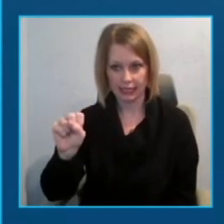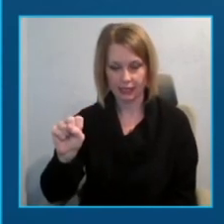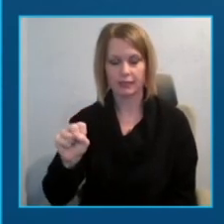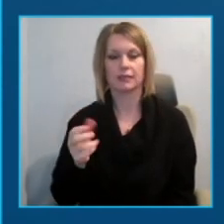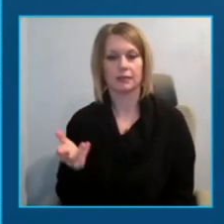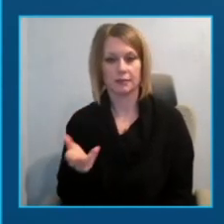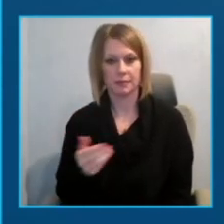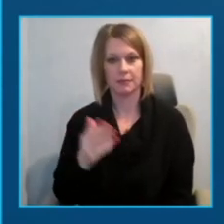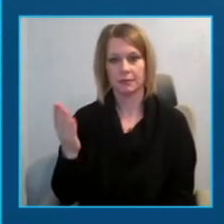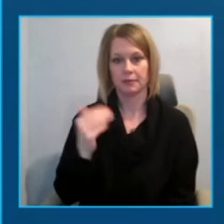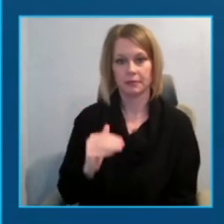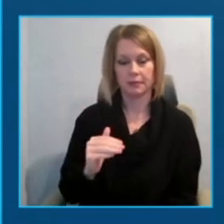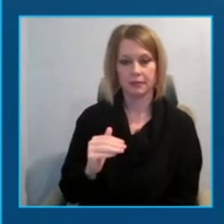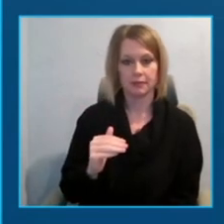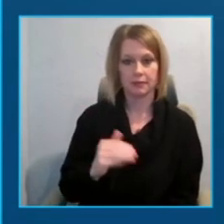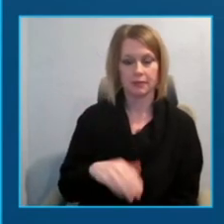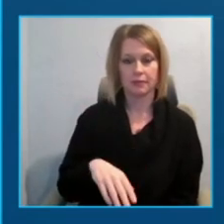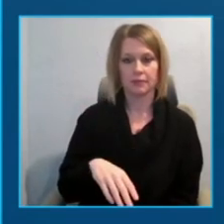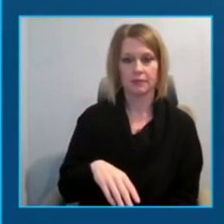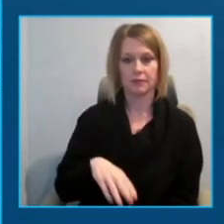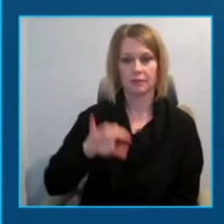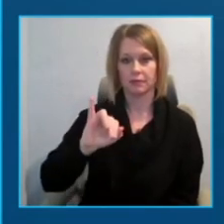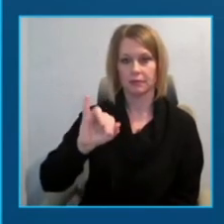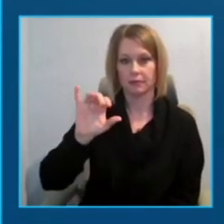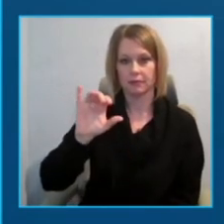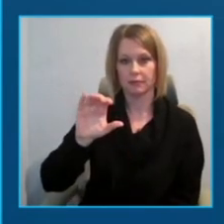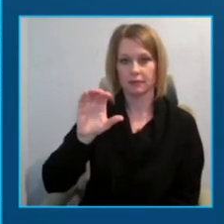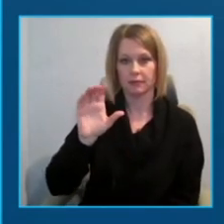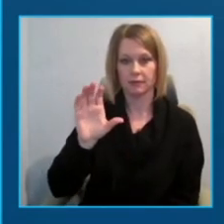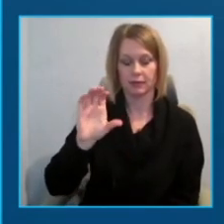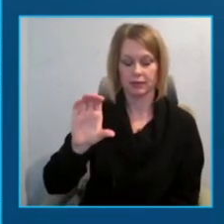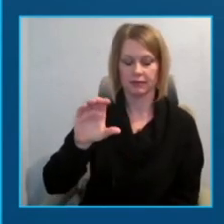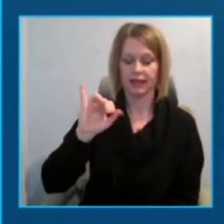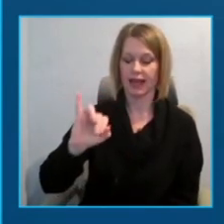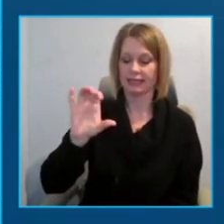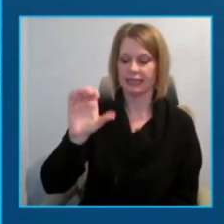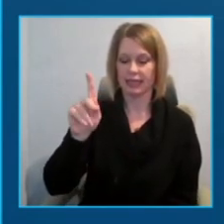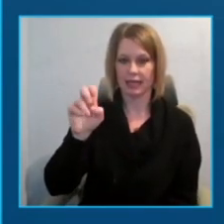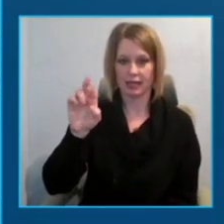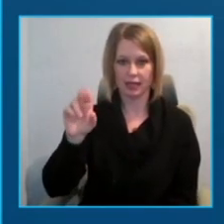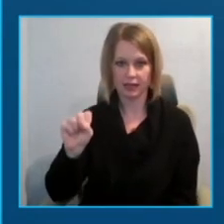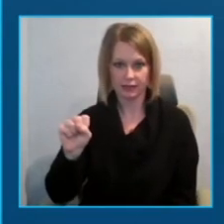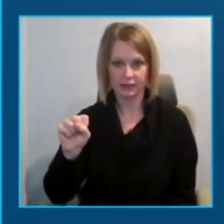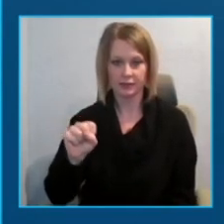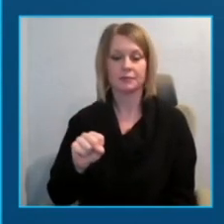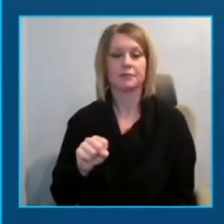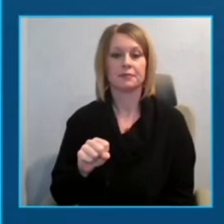Ms. Kmark has given her proxy to Mr. Roosevelt.